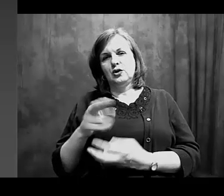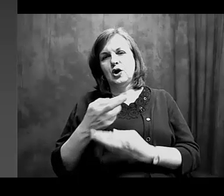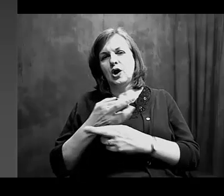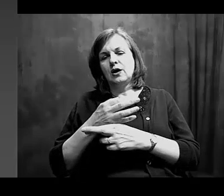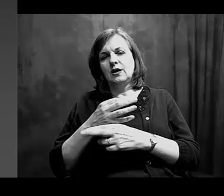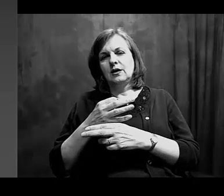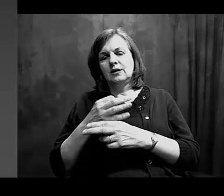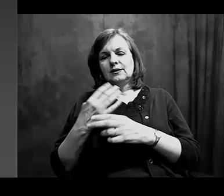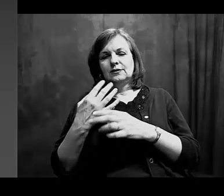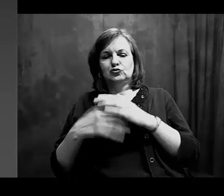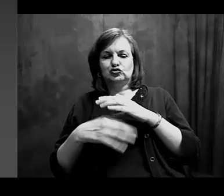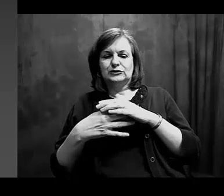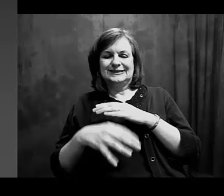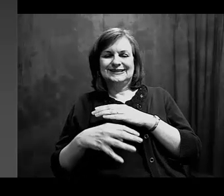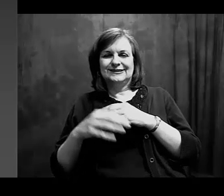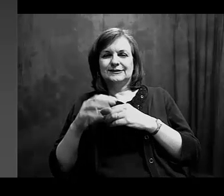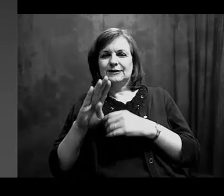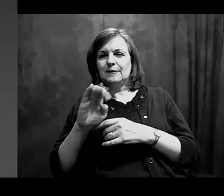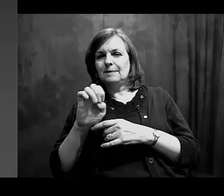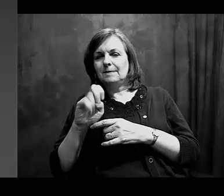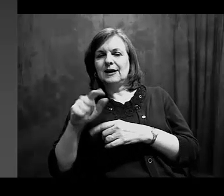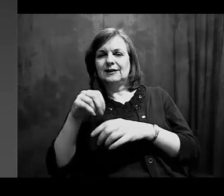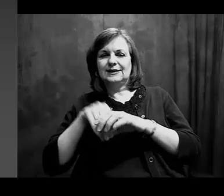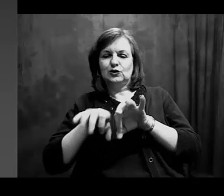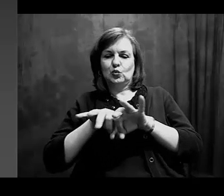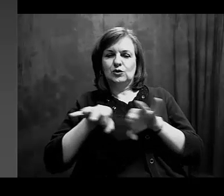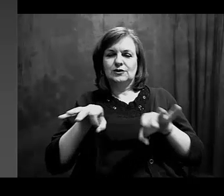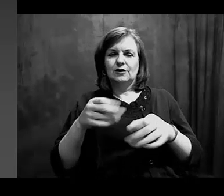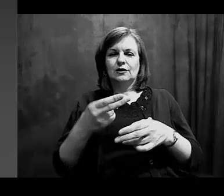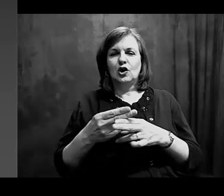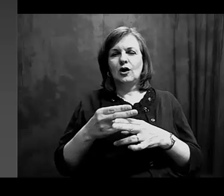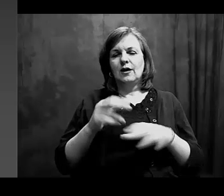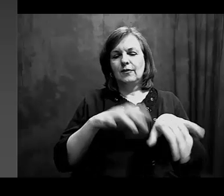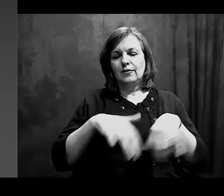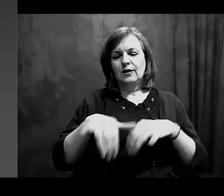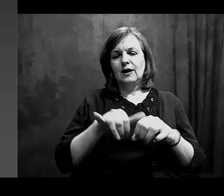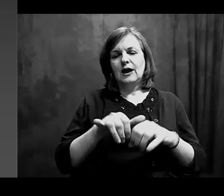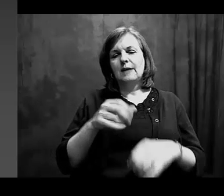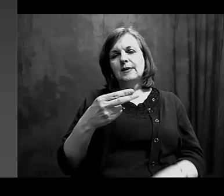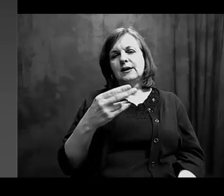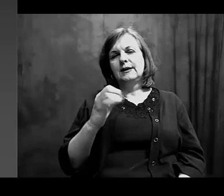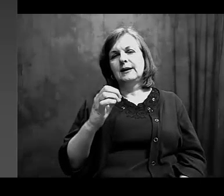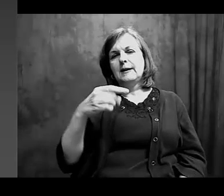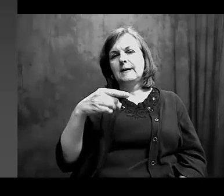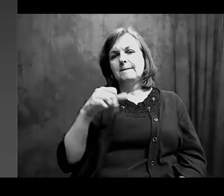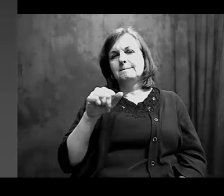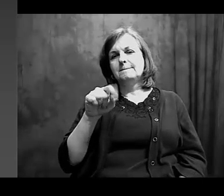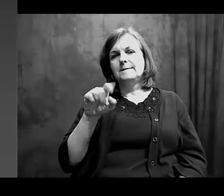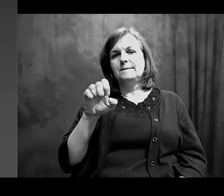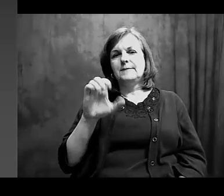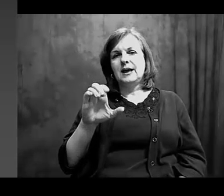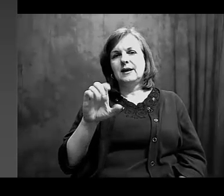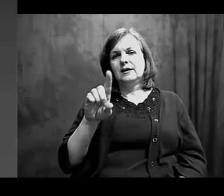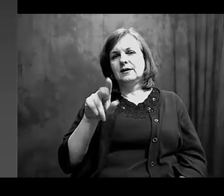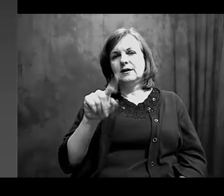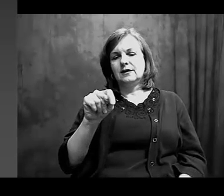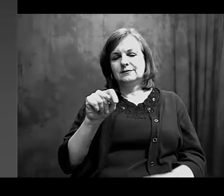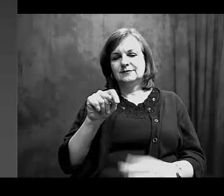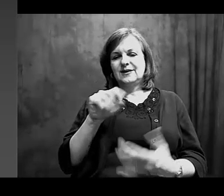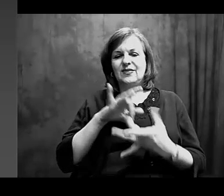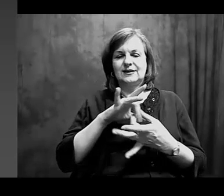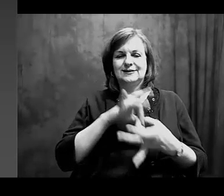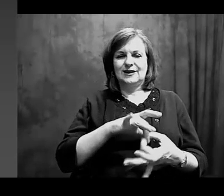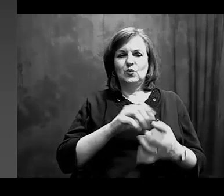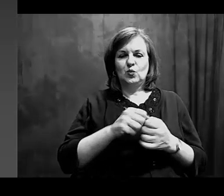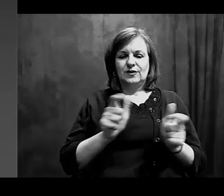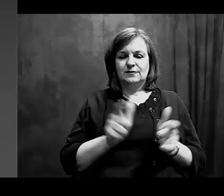everything work properly. And everything in your digestive system as far as taking up nutrients is still dependent on the heart. Don't forget